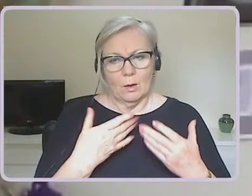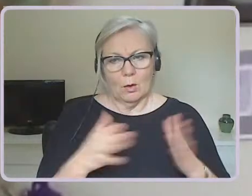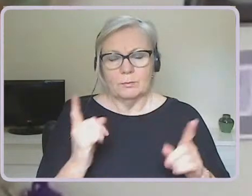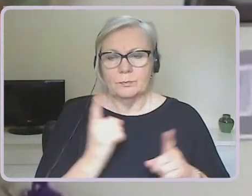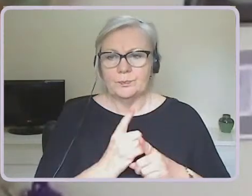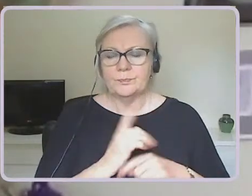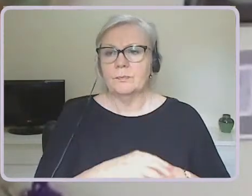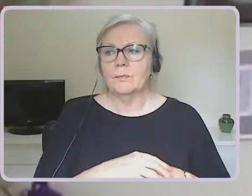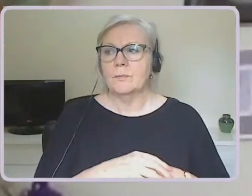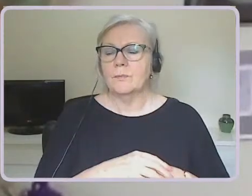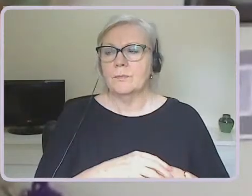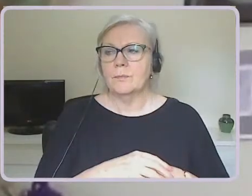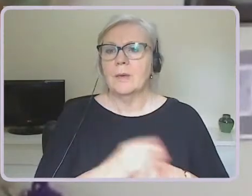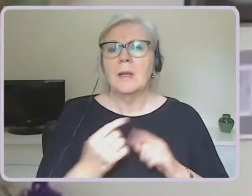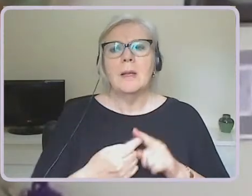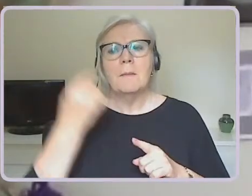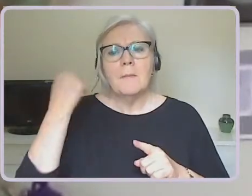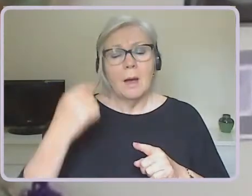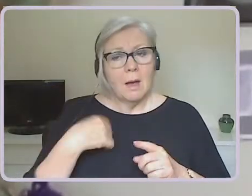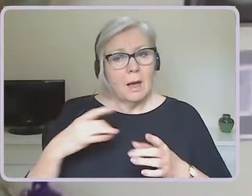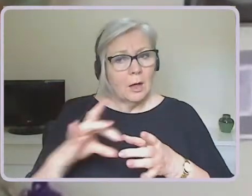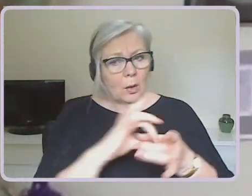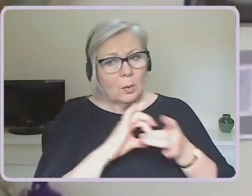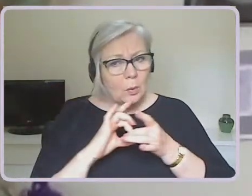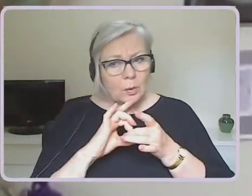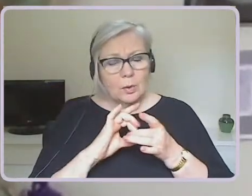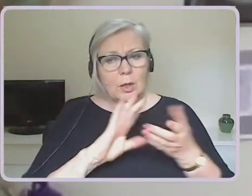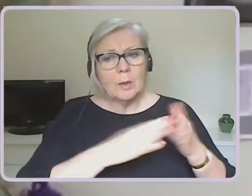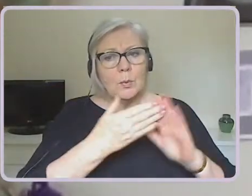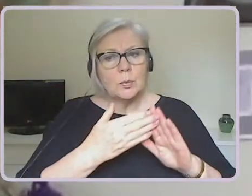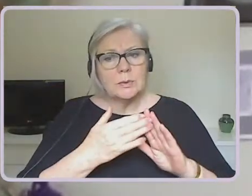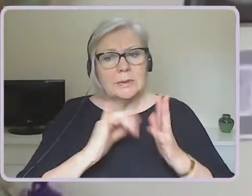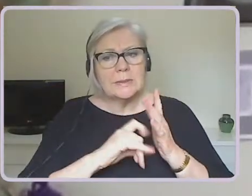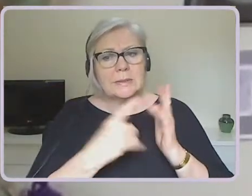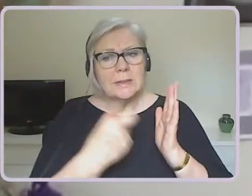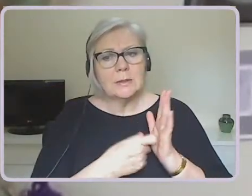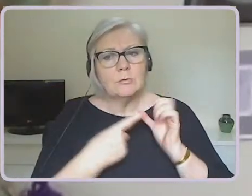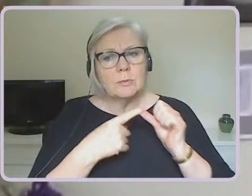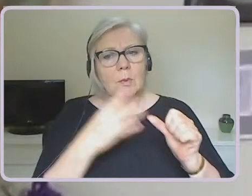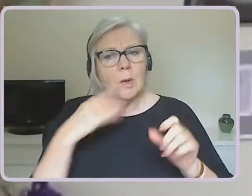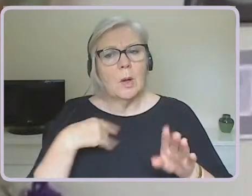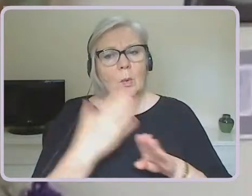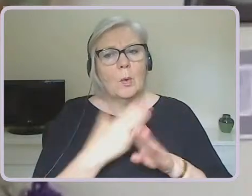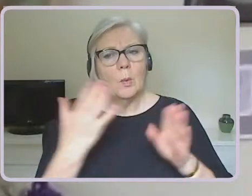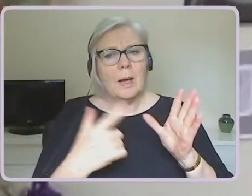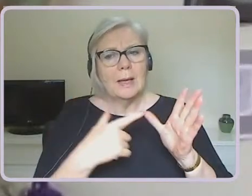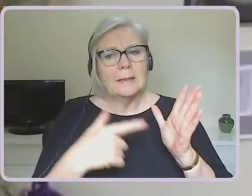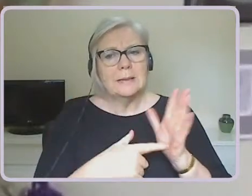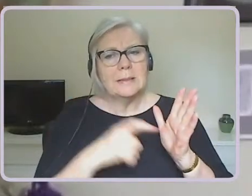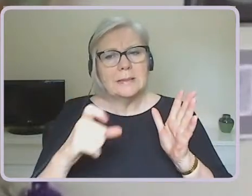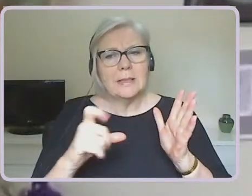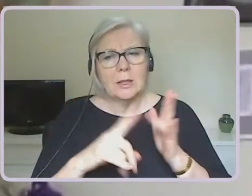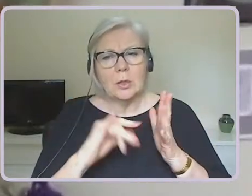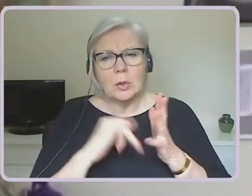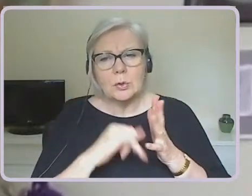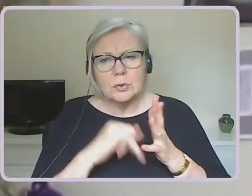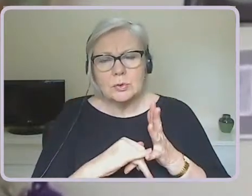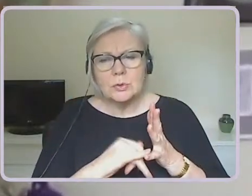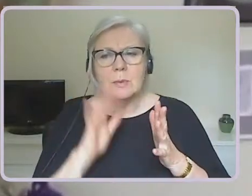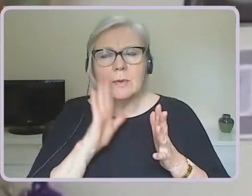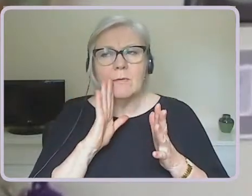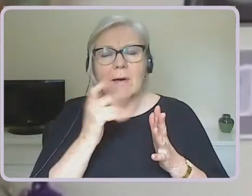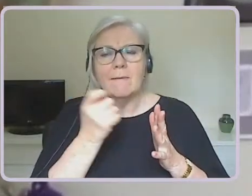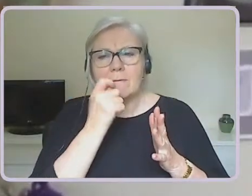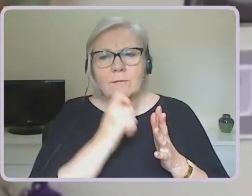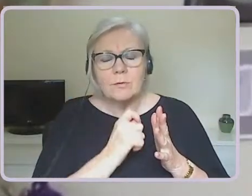been coordinating the community sector response when I was working at ACT COS, when we've had a couple of major disasters over